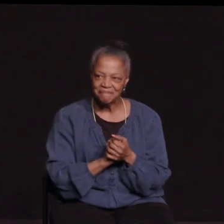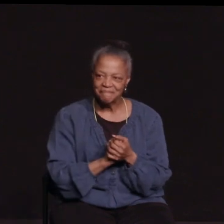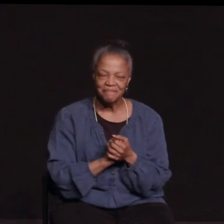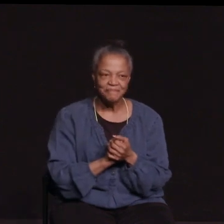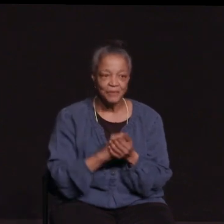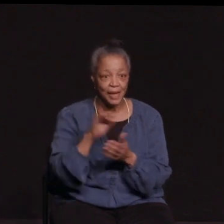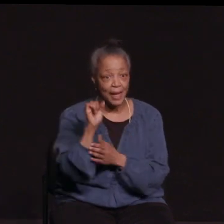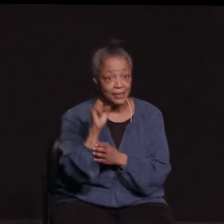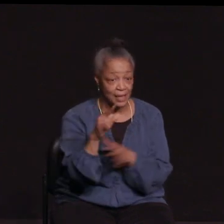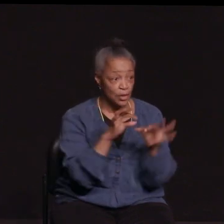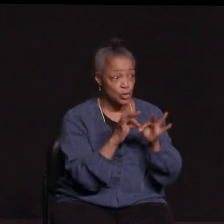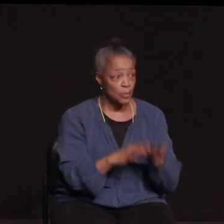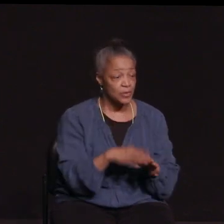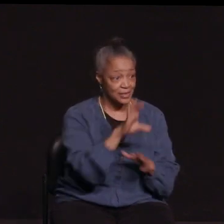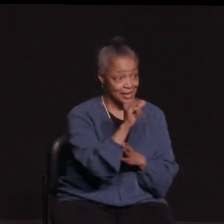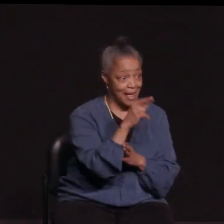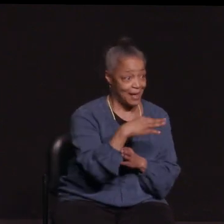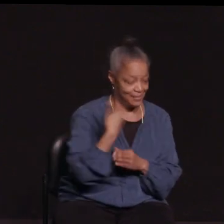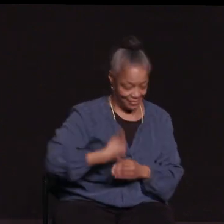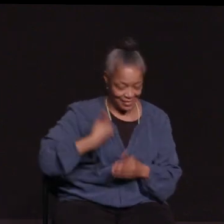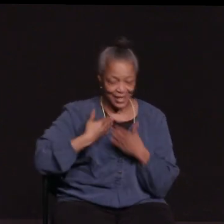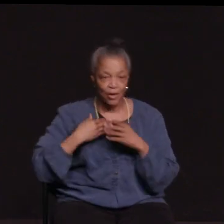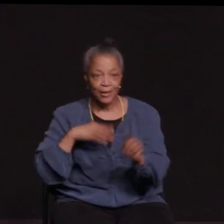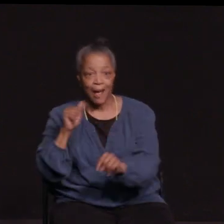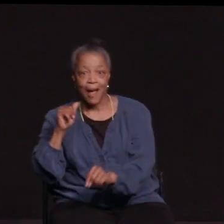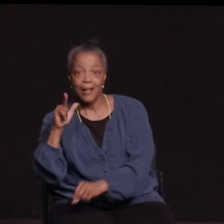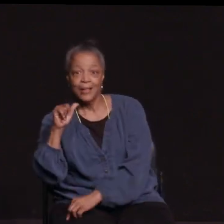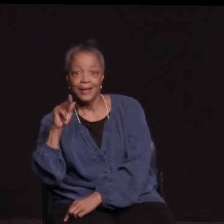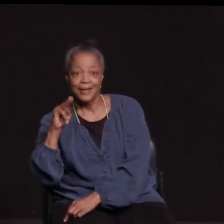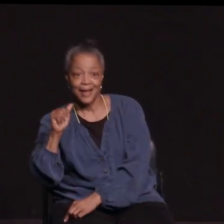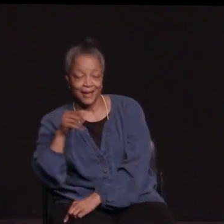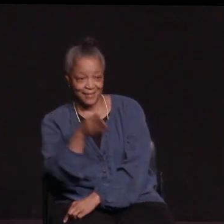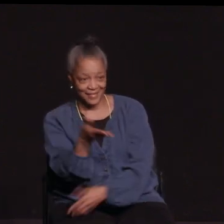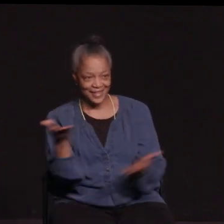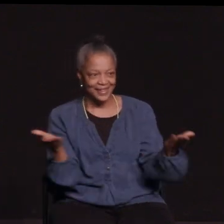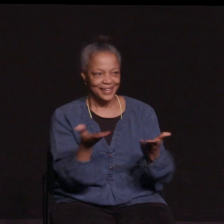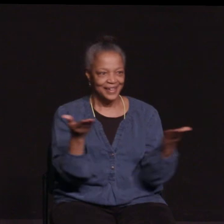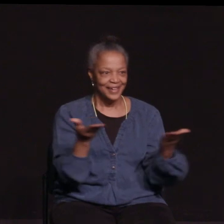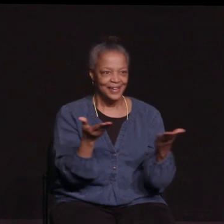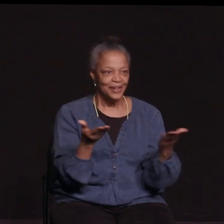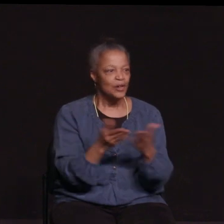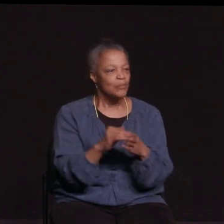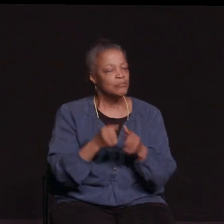Our ASL interpreters, Kat and Alina, from ProBono ASL.